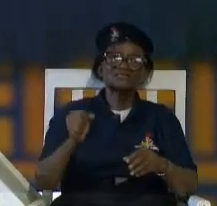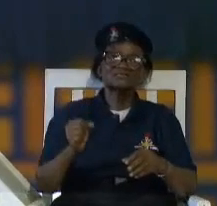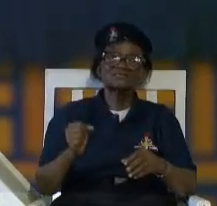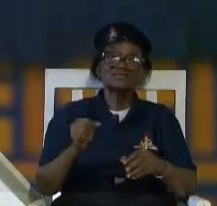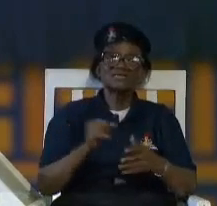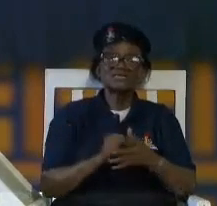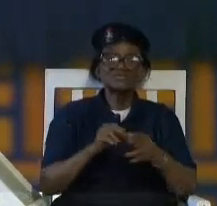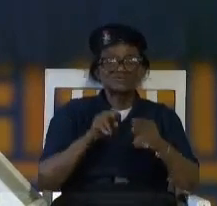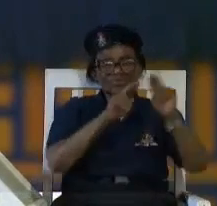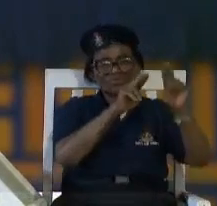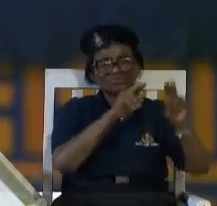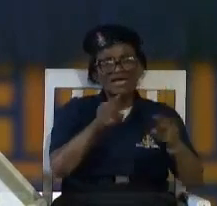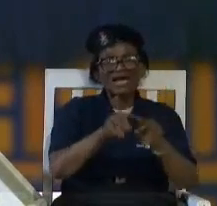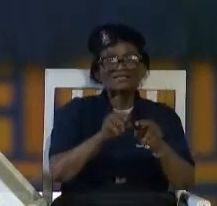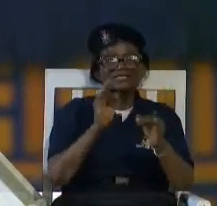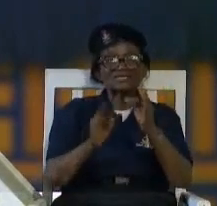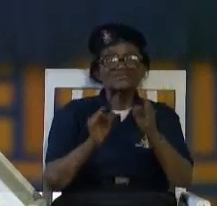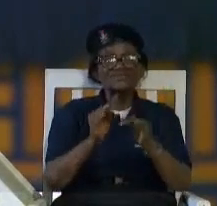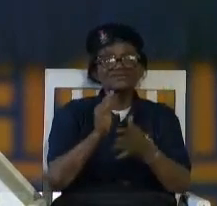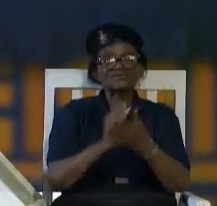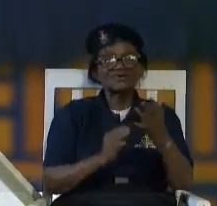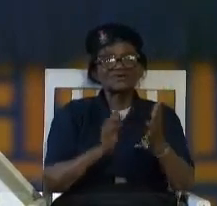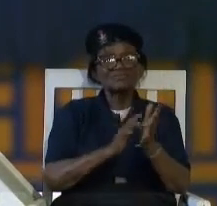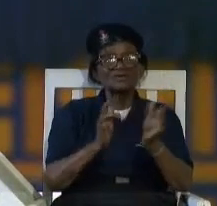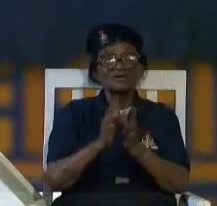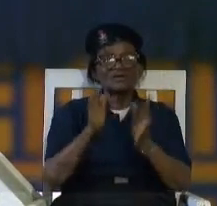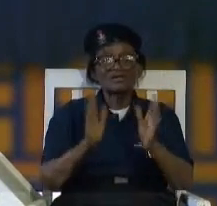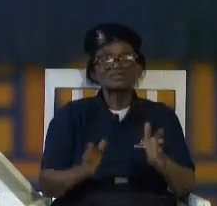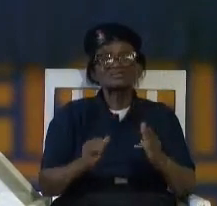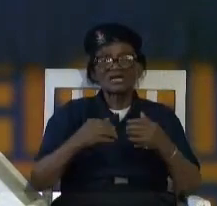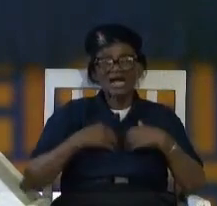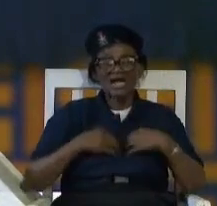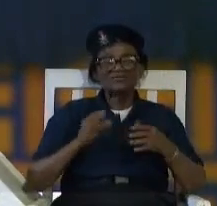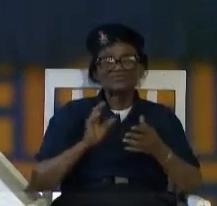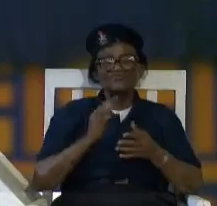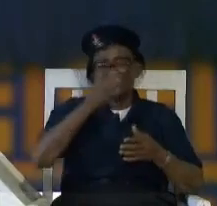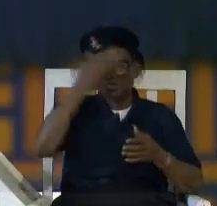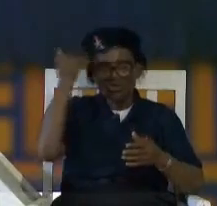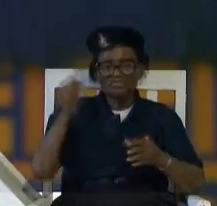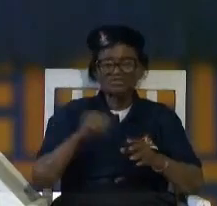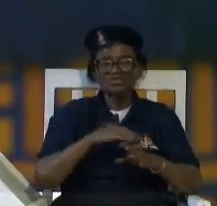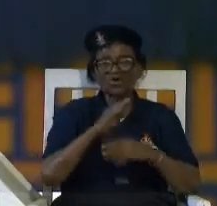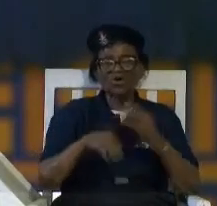it looks as if some Christians have forgotten all about heaven.